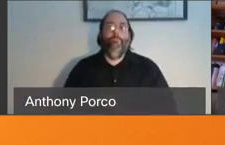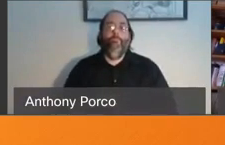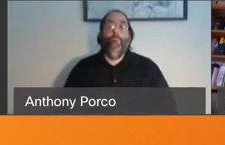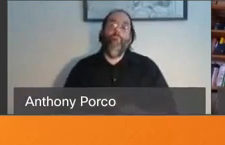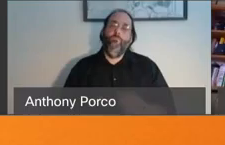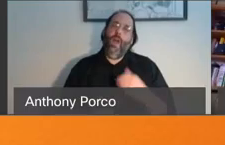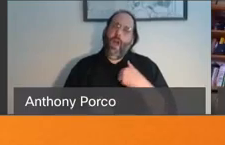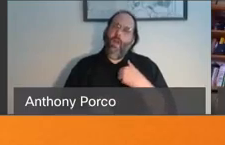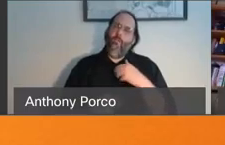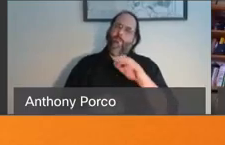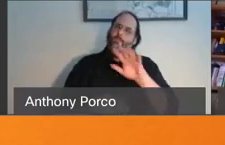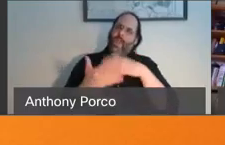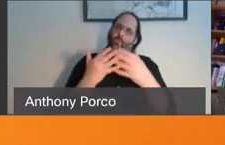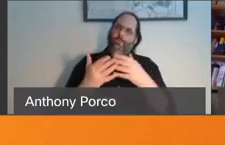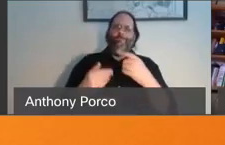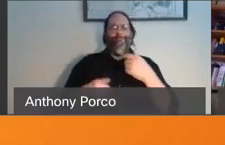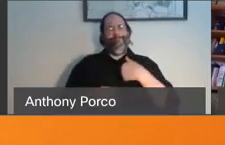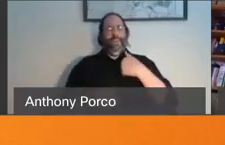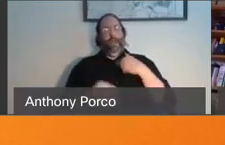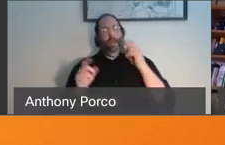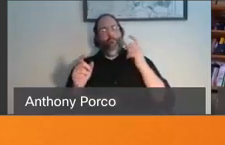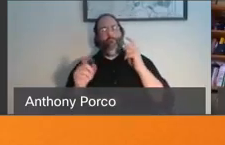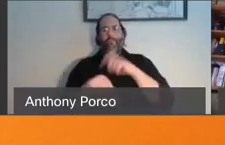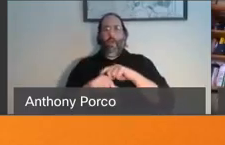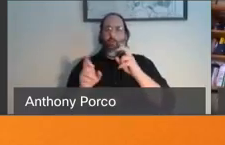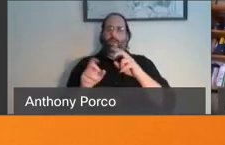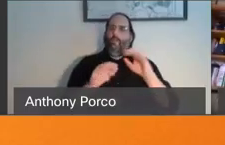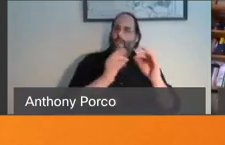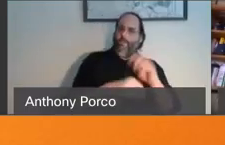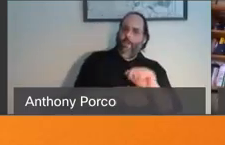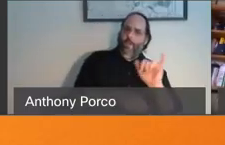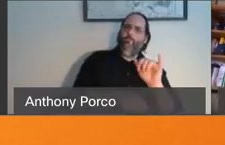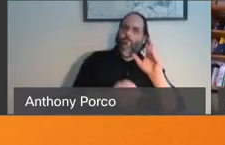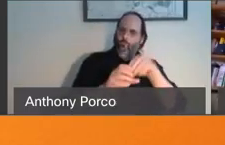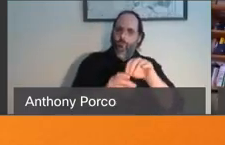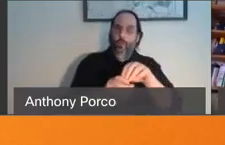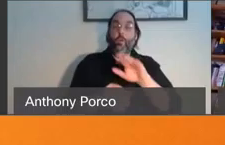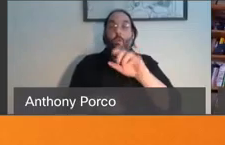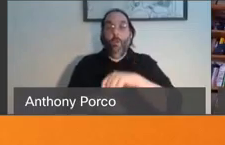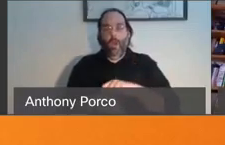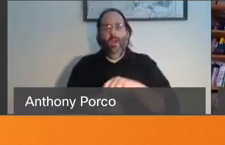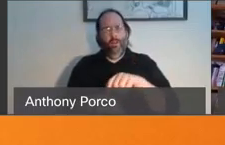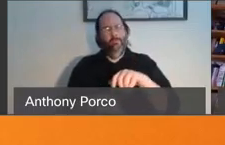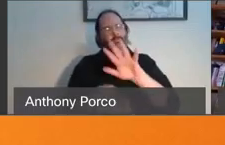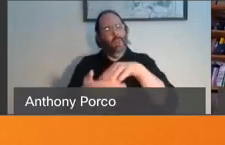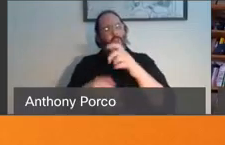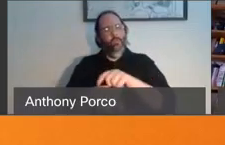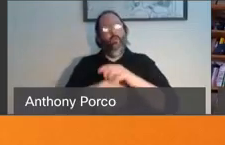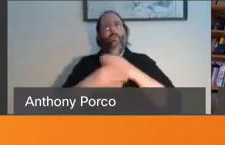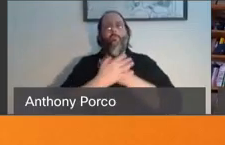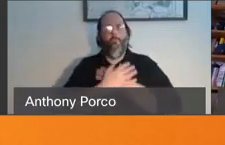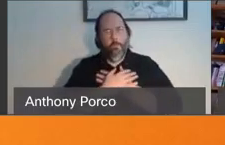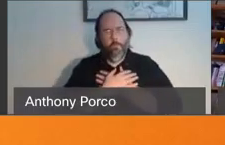Have some built-in me time and some built-in family time. For your time, take time to decompress from your workday. Make it a